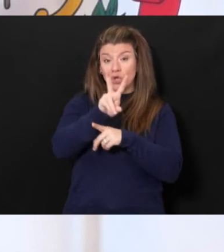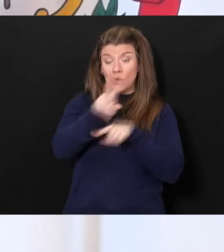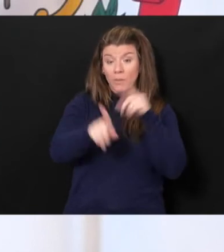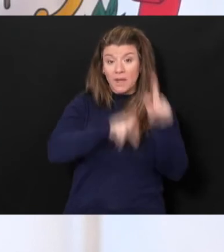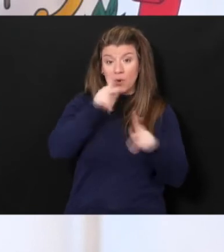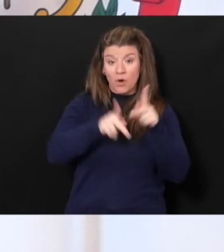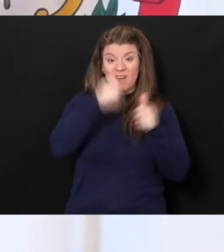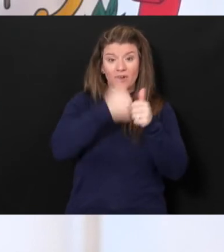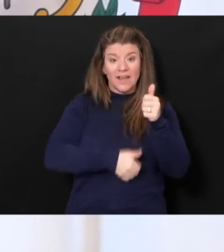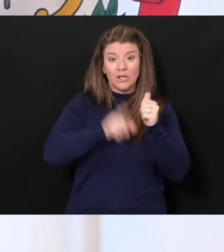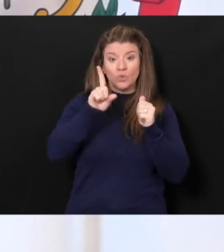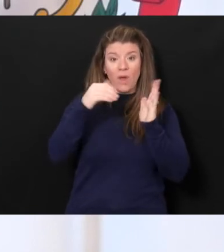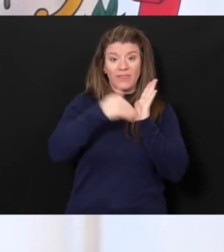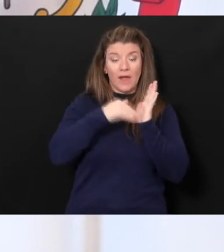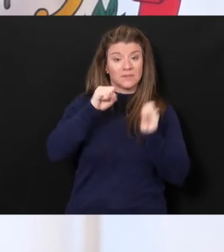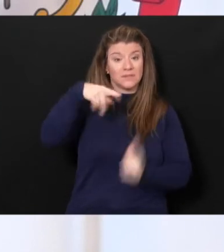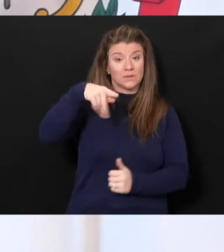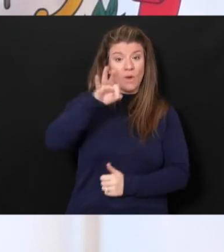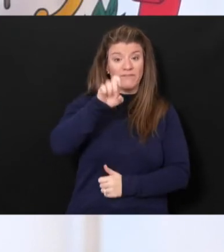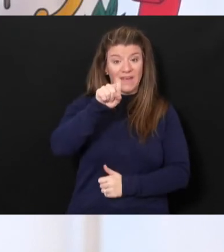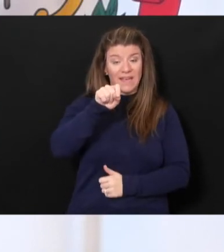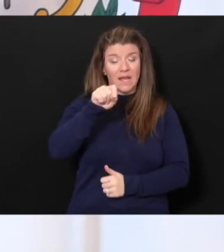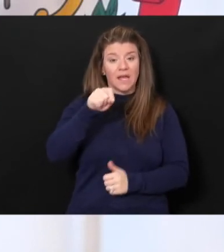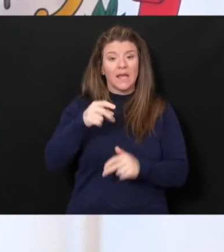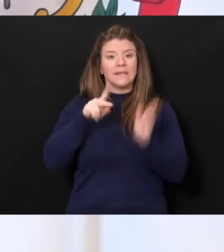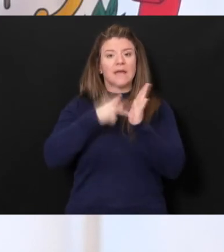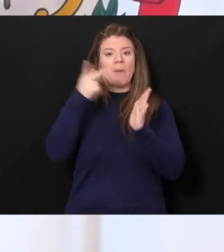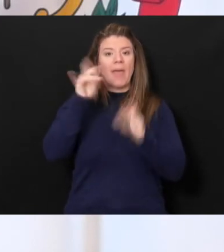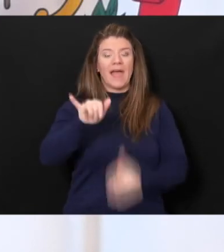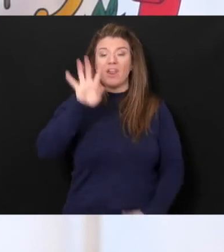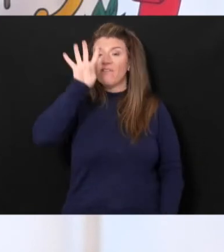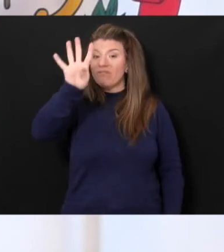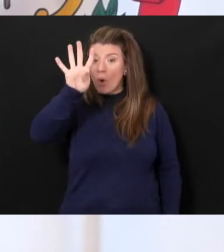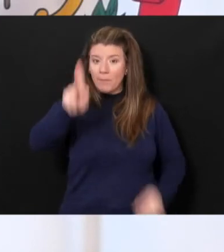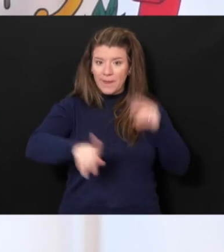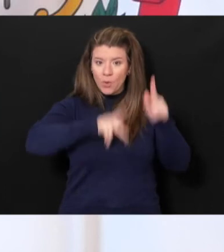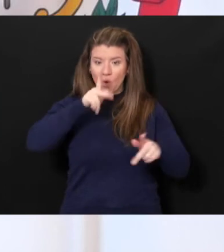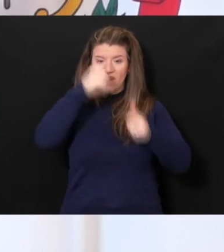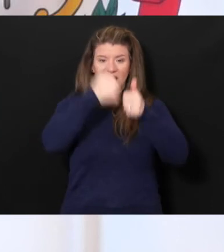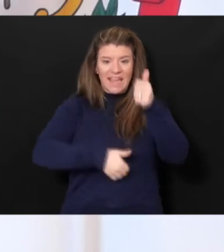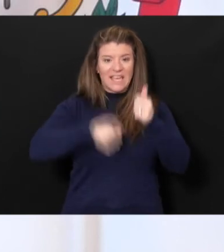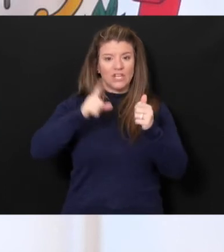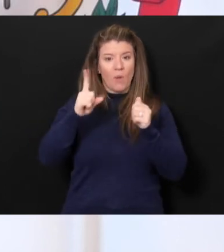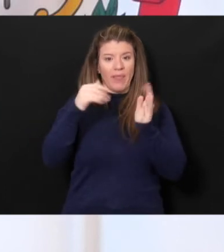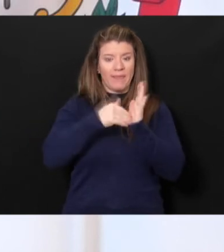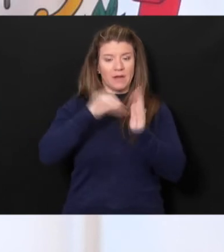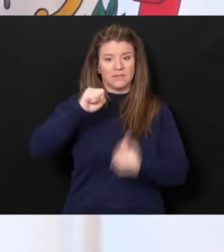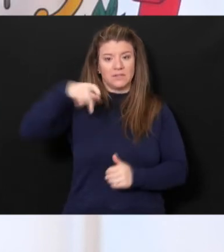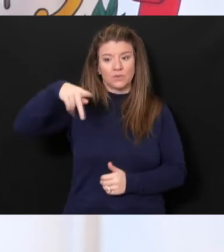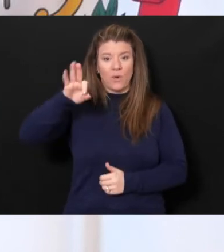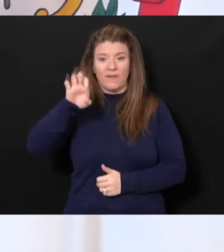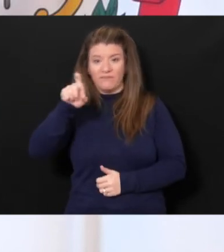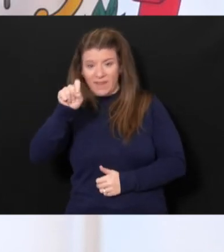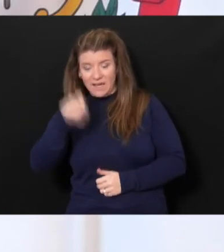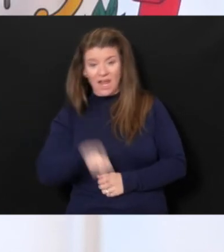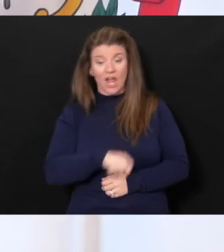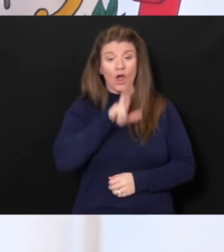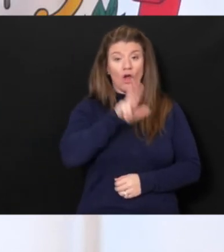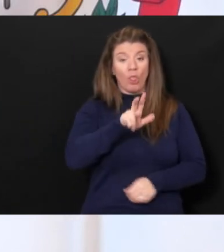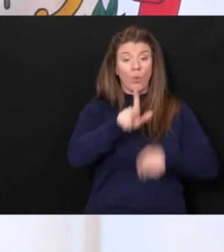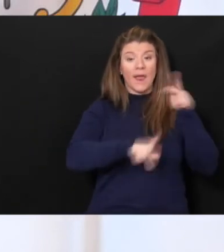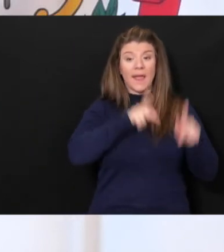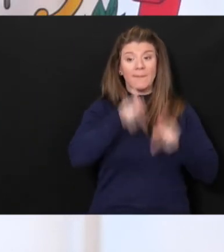per 1,000 square feet to 4 people per 1,000 square feet, and from 3 people per 1,000 square